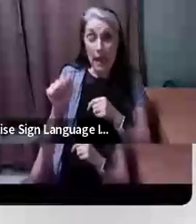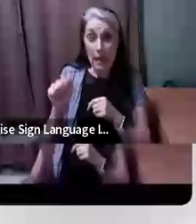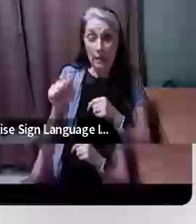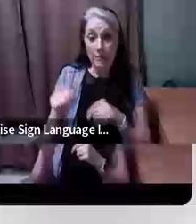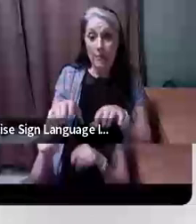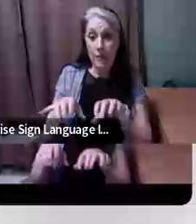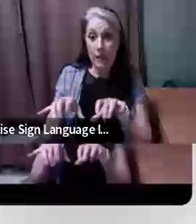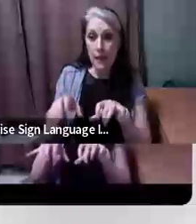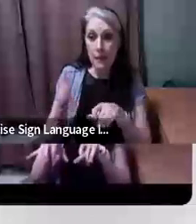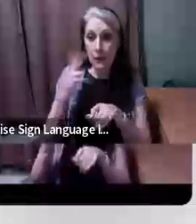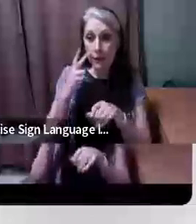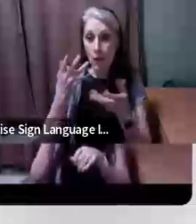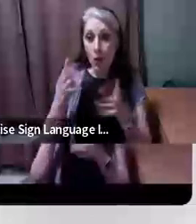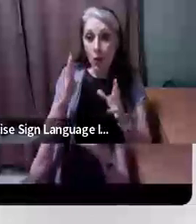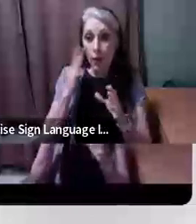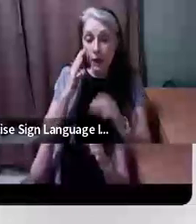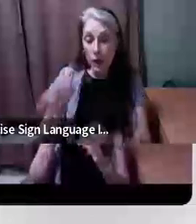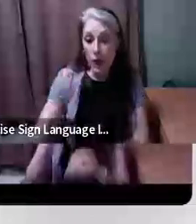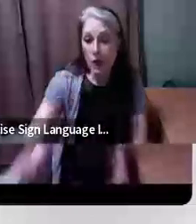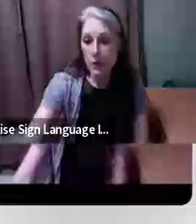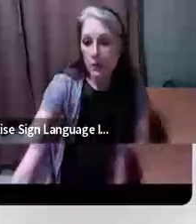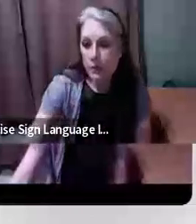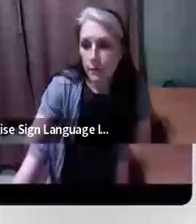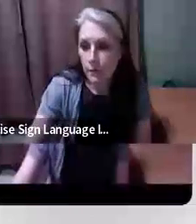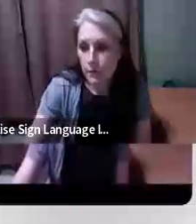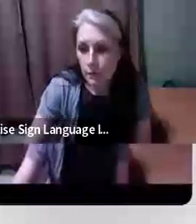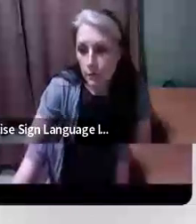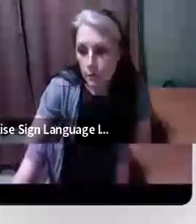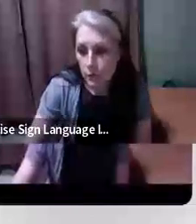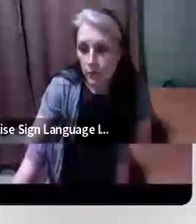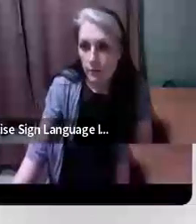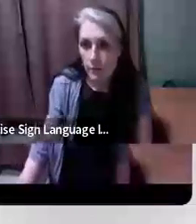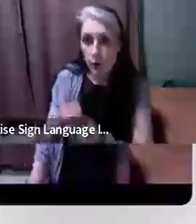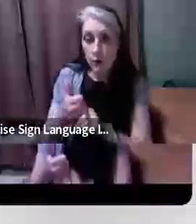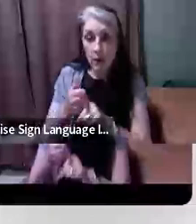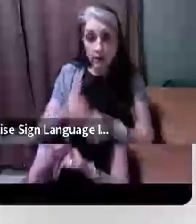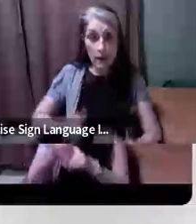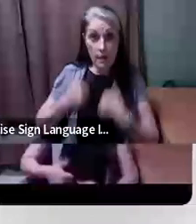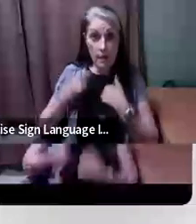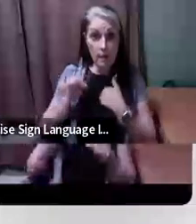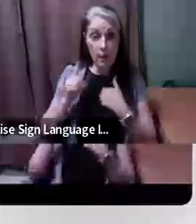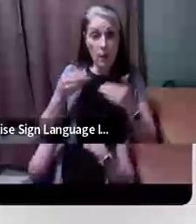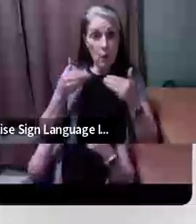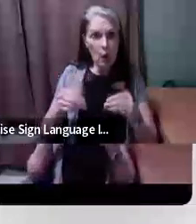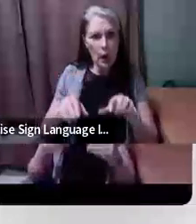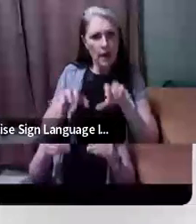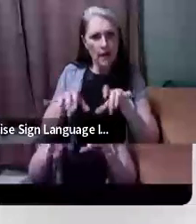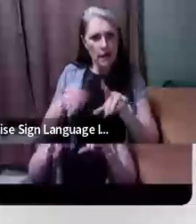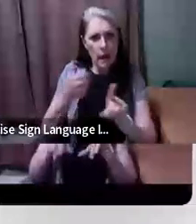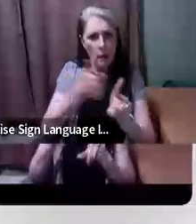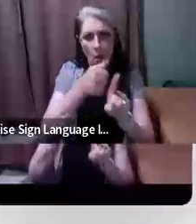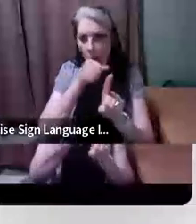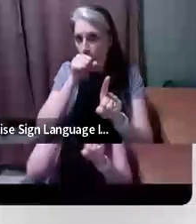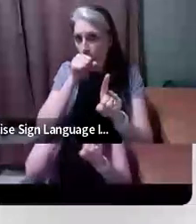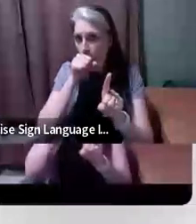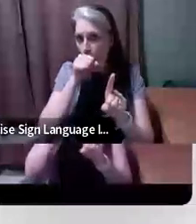And if you already know the native land that you occupy, please go ahead and put that in the chat. You can do a